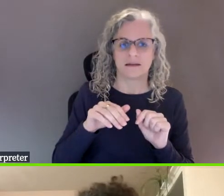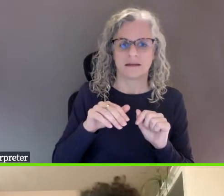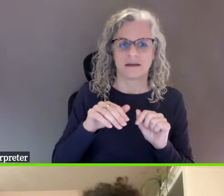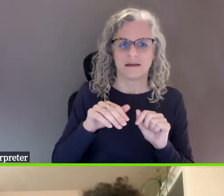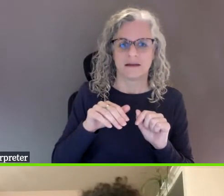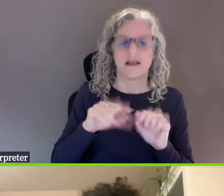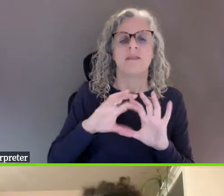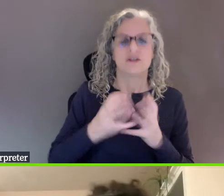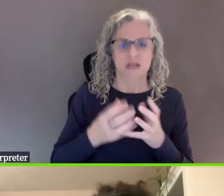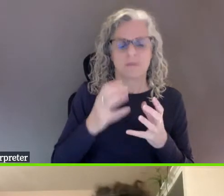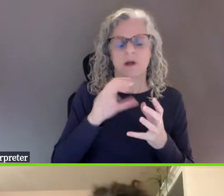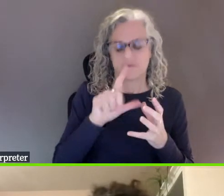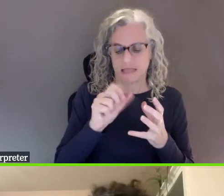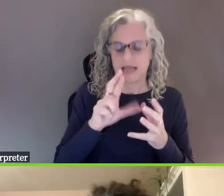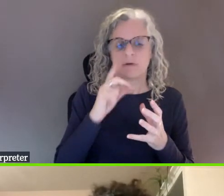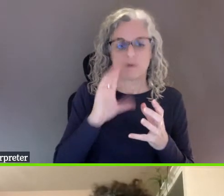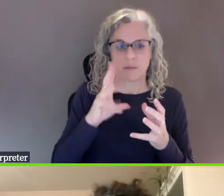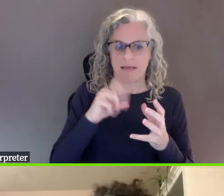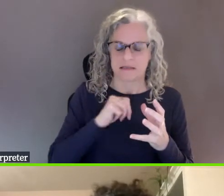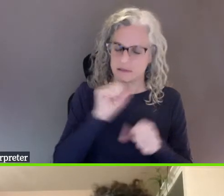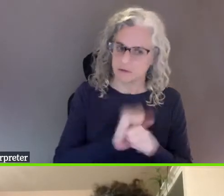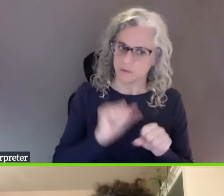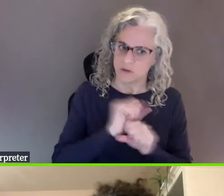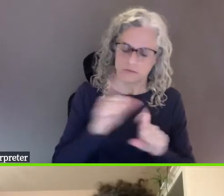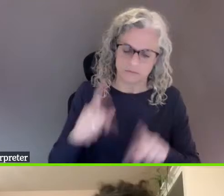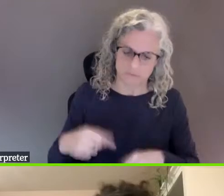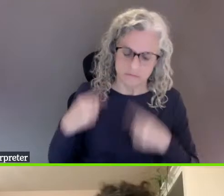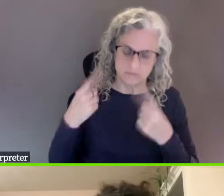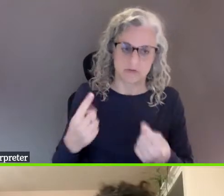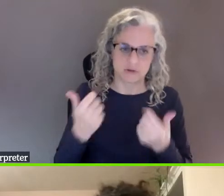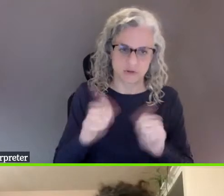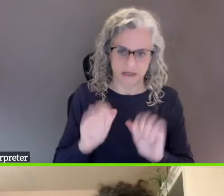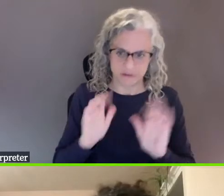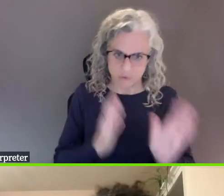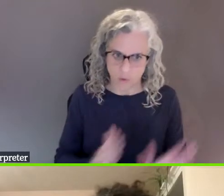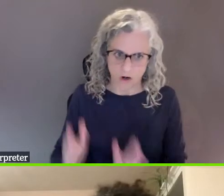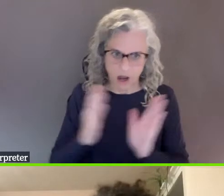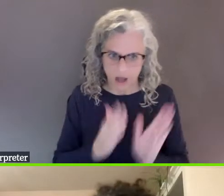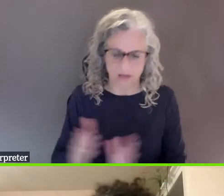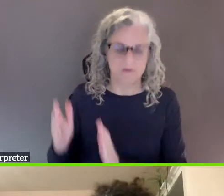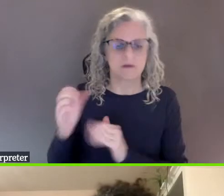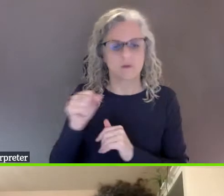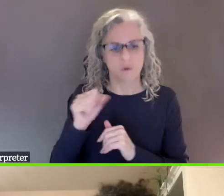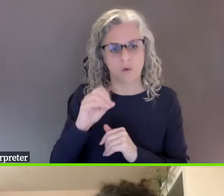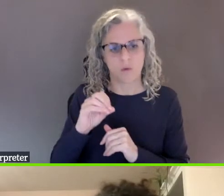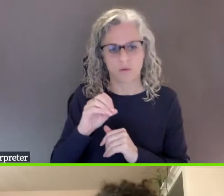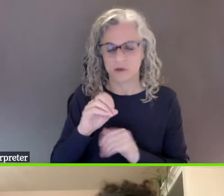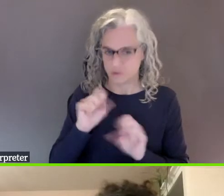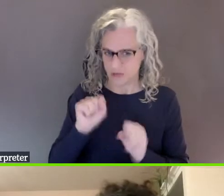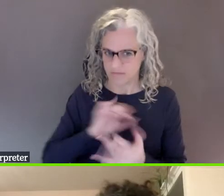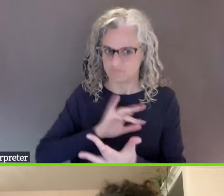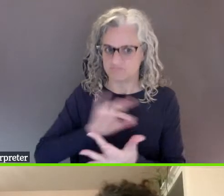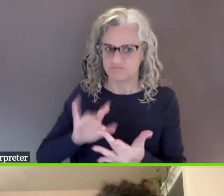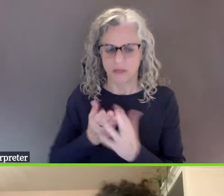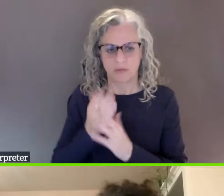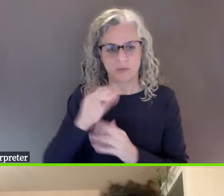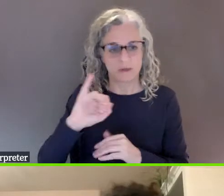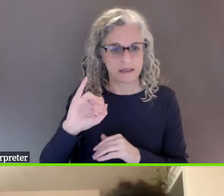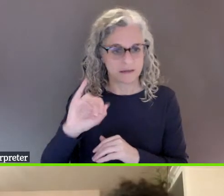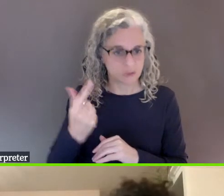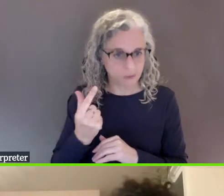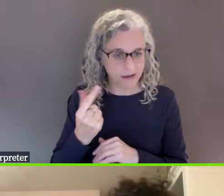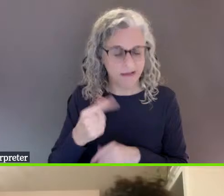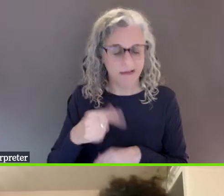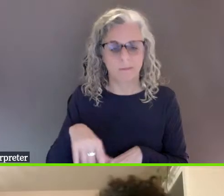been working very diligently over the past year to try and organize. So you can definitely, I know for sure you can reach them on Instagram and a few other social